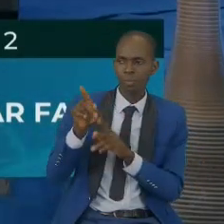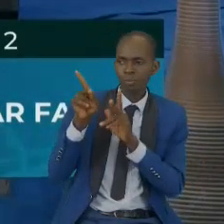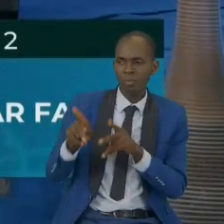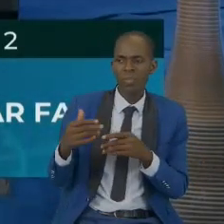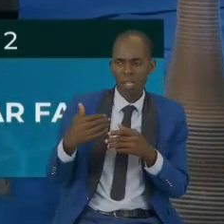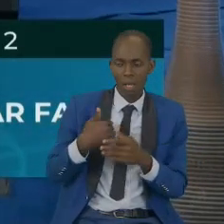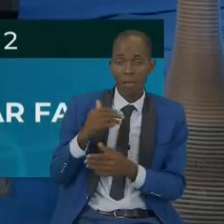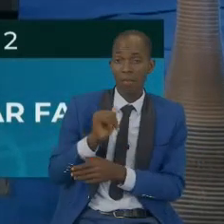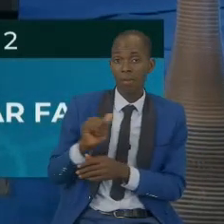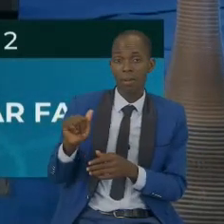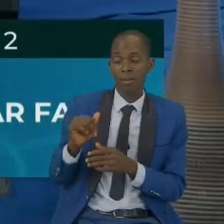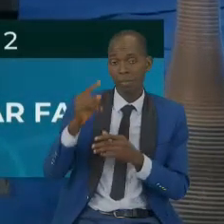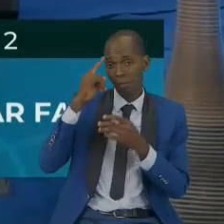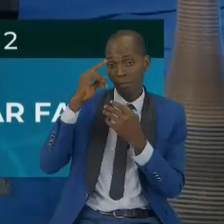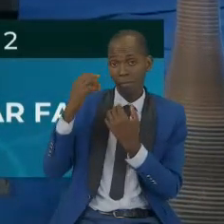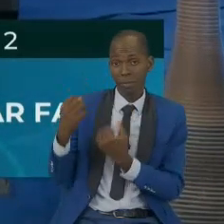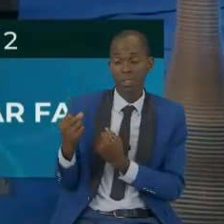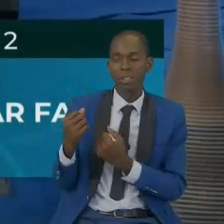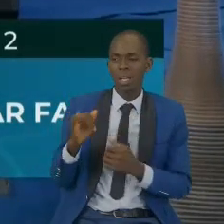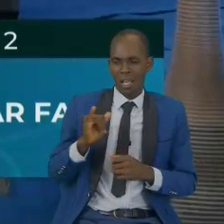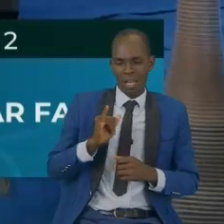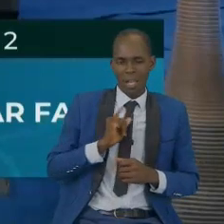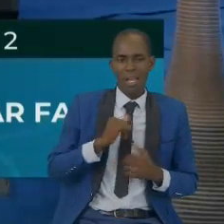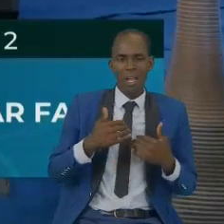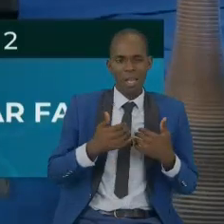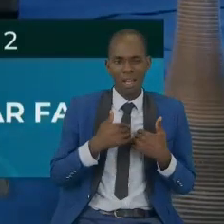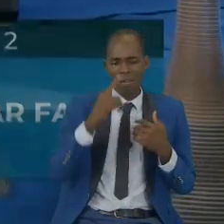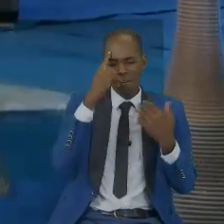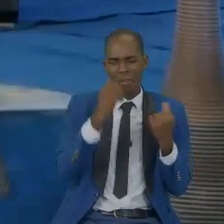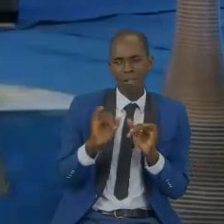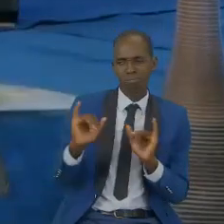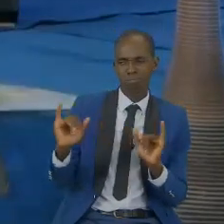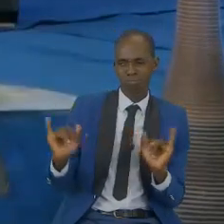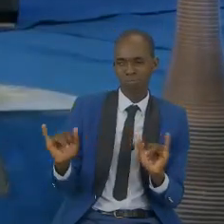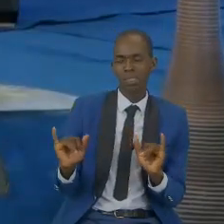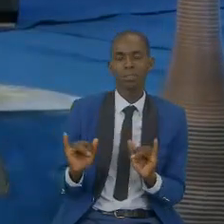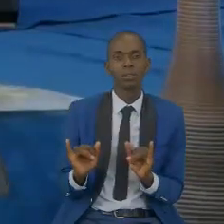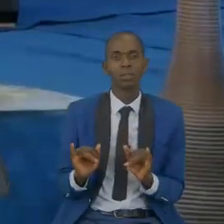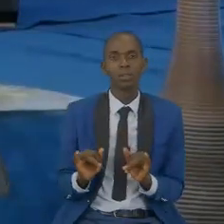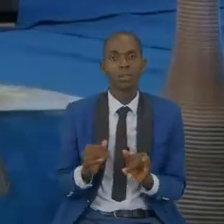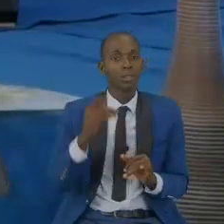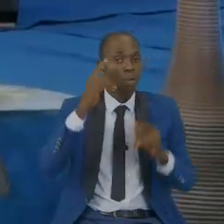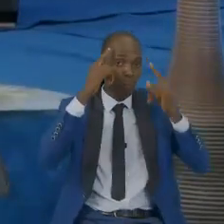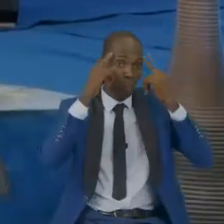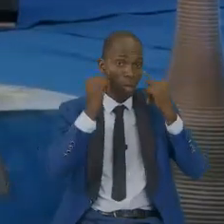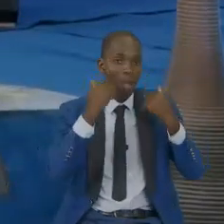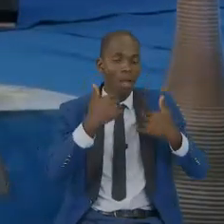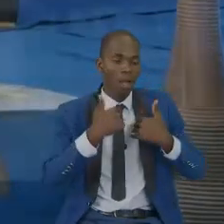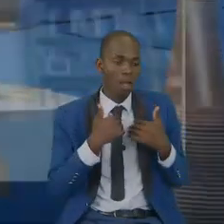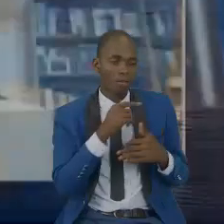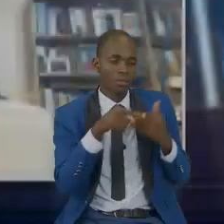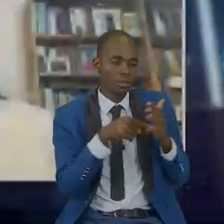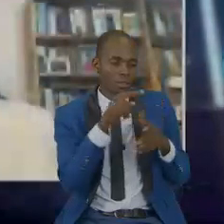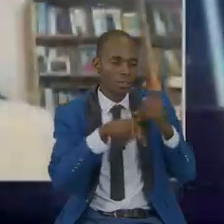have faith like that. Similar faith. Moses had this kind of faith.